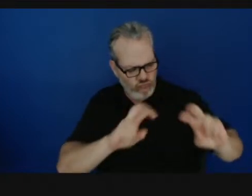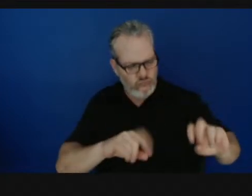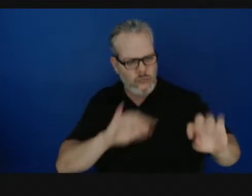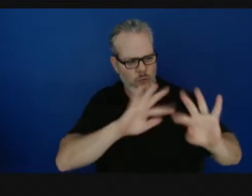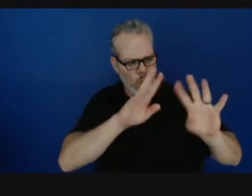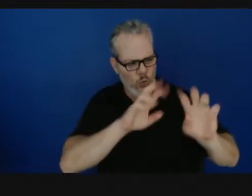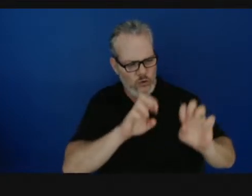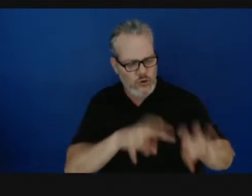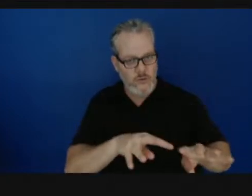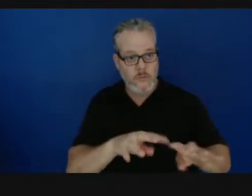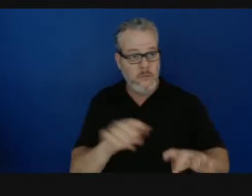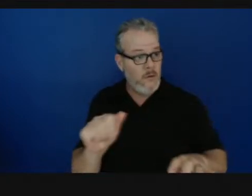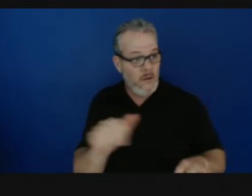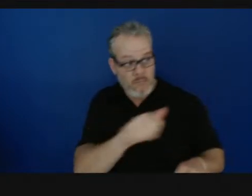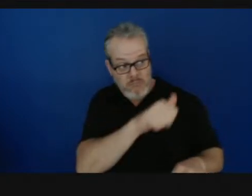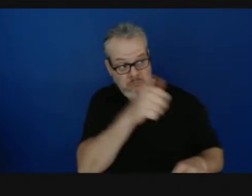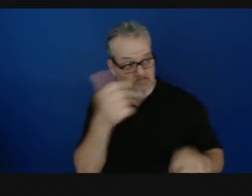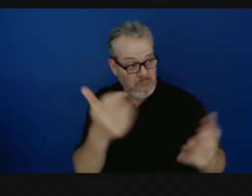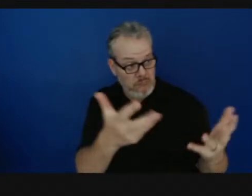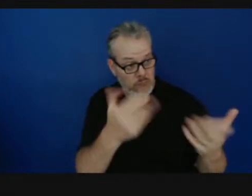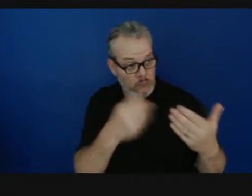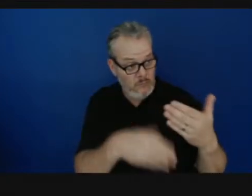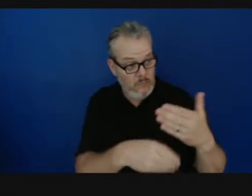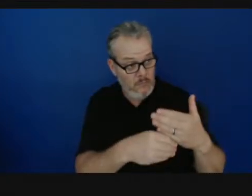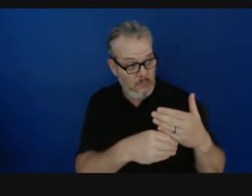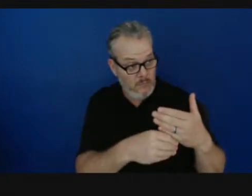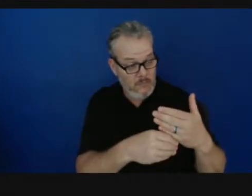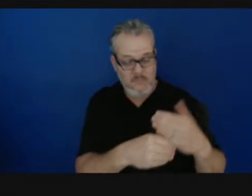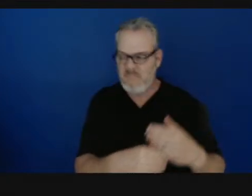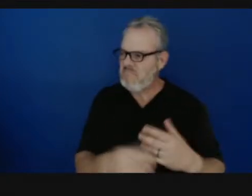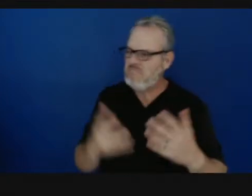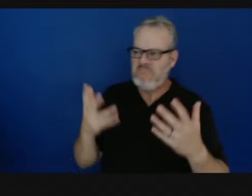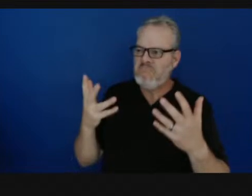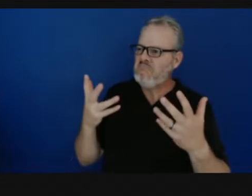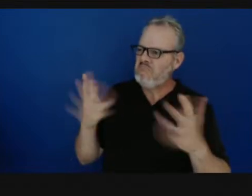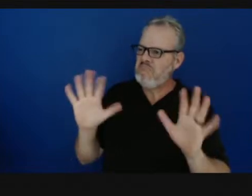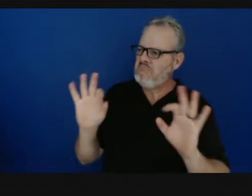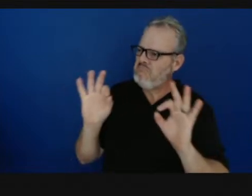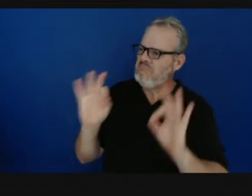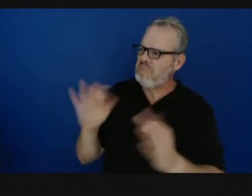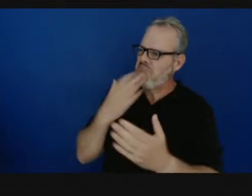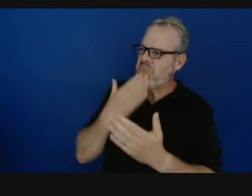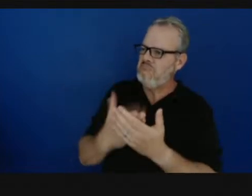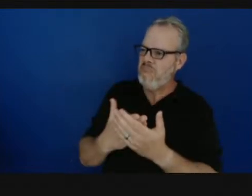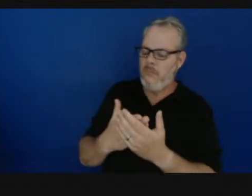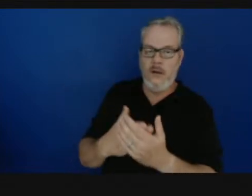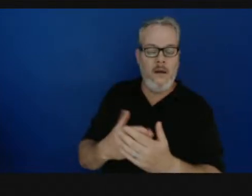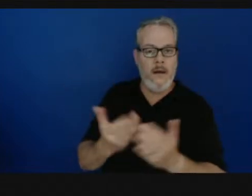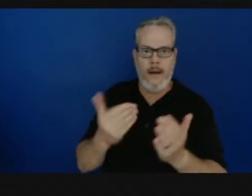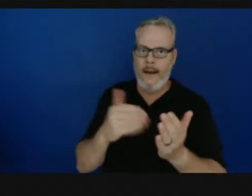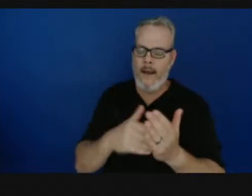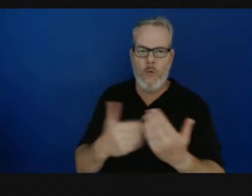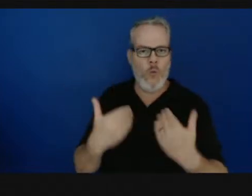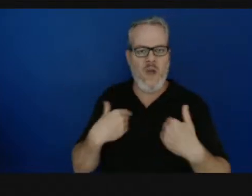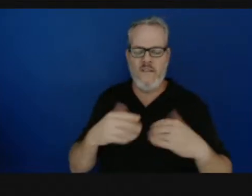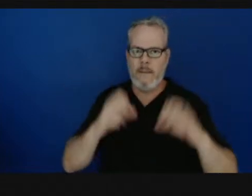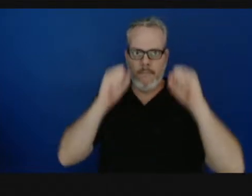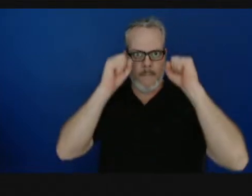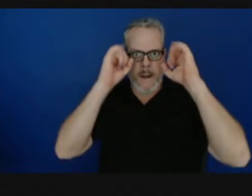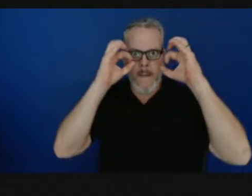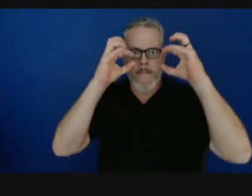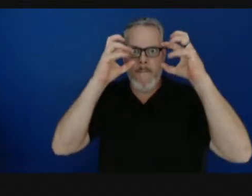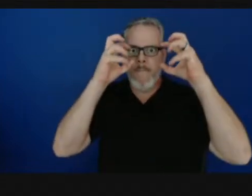And anything else you want to add before we get into it, Dane? No, I think that's it. Again, this is some spectacular footage that we're going to be going